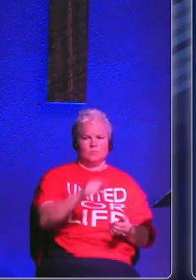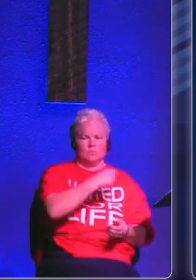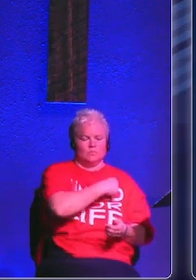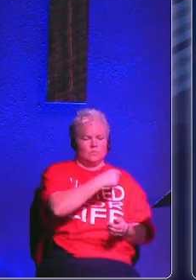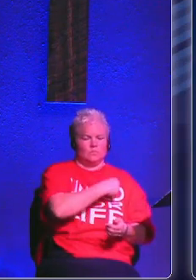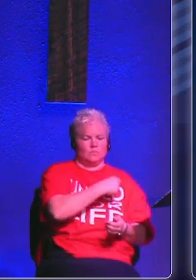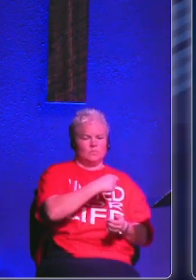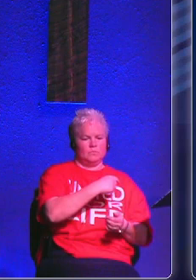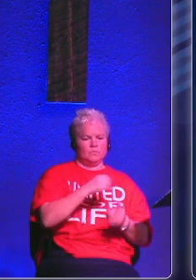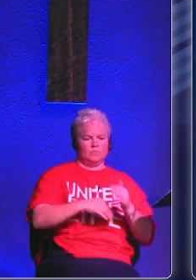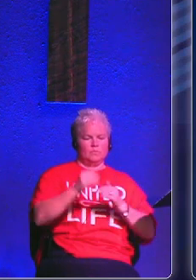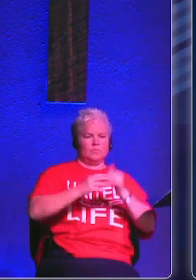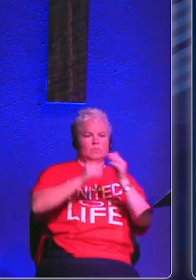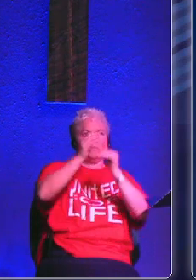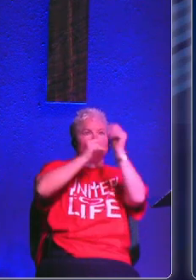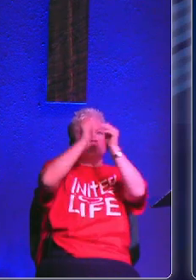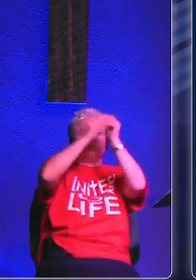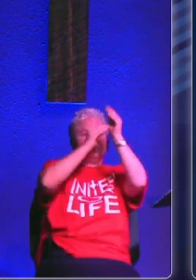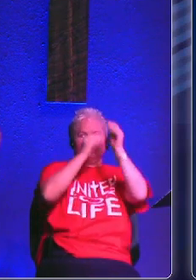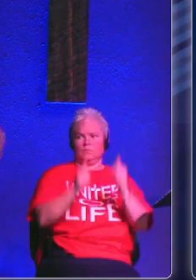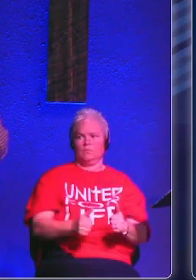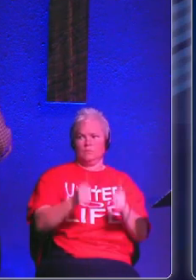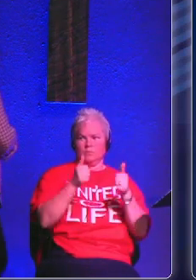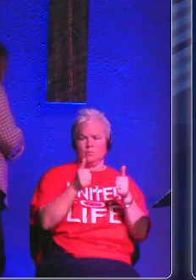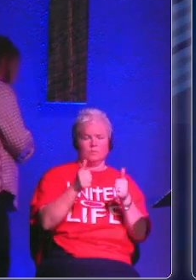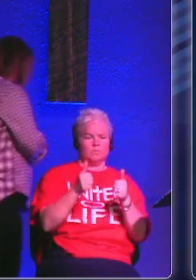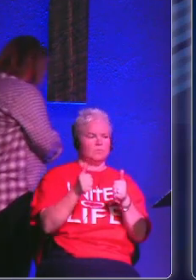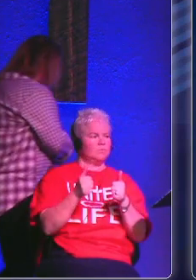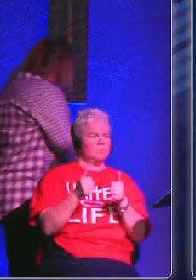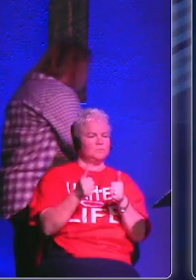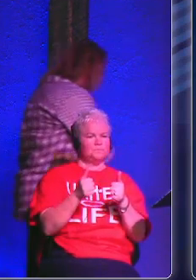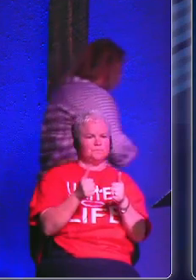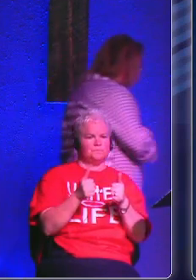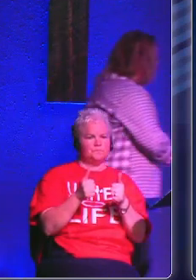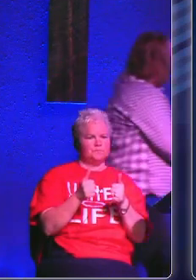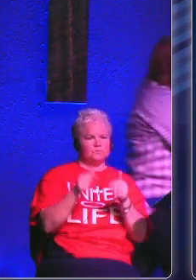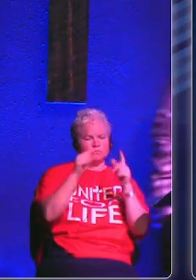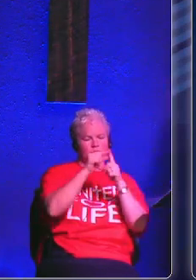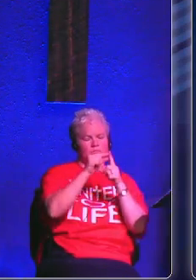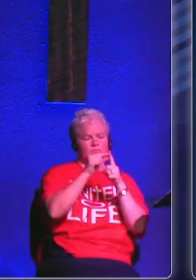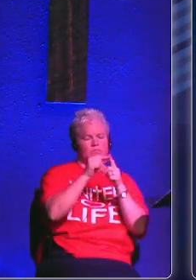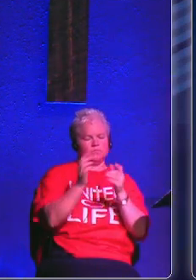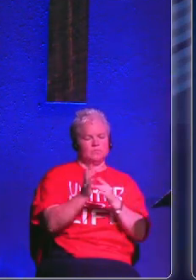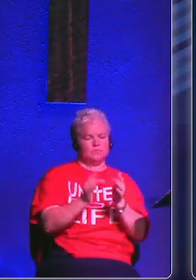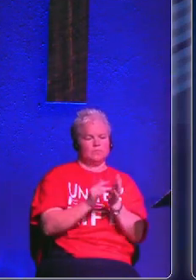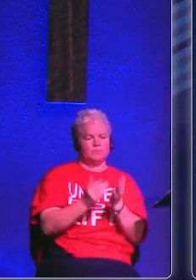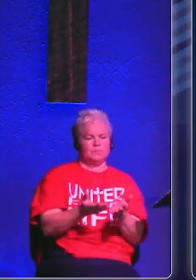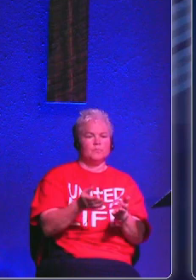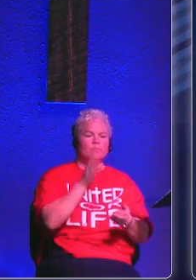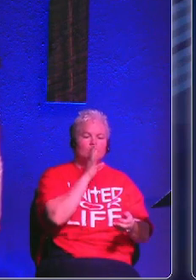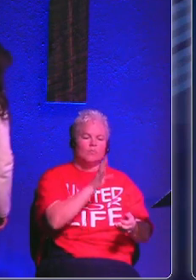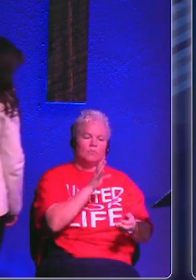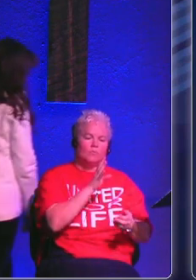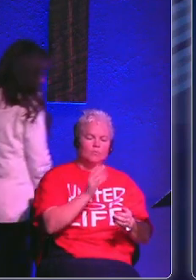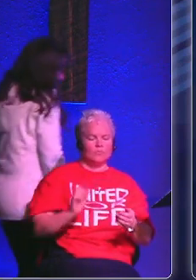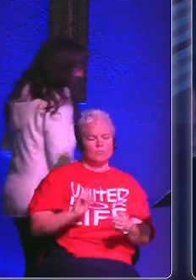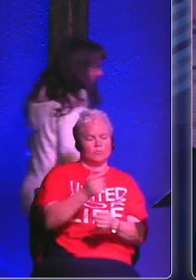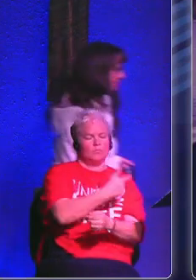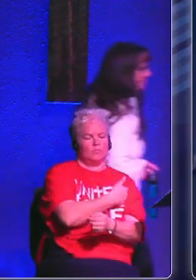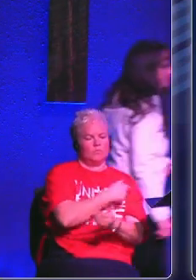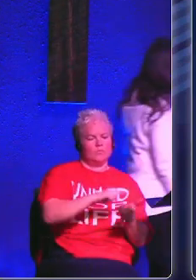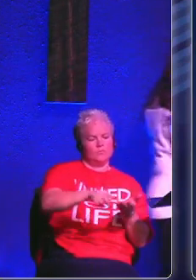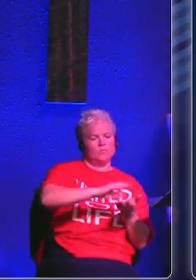that conviction is built up in our lives. It's when you know the word itself, Scripture, has spoken to us.